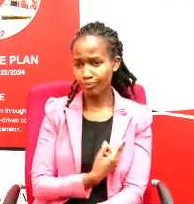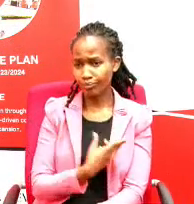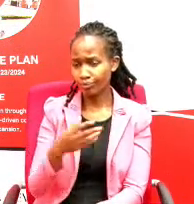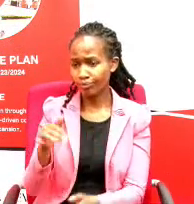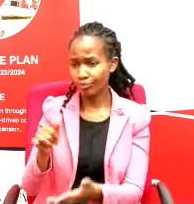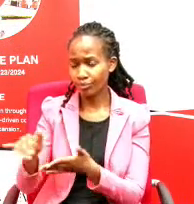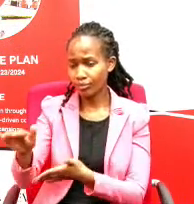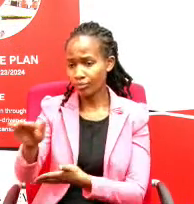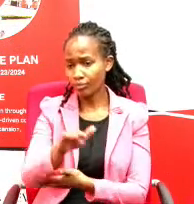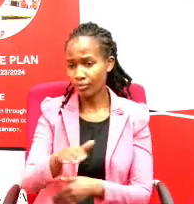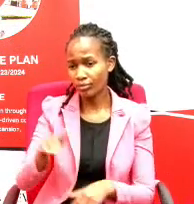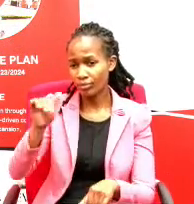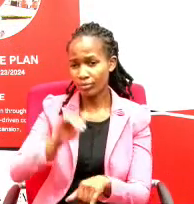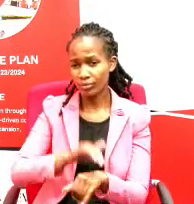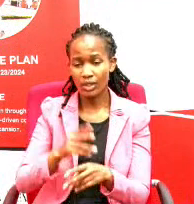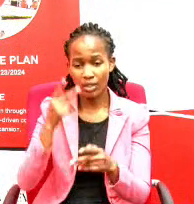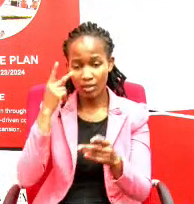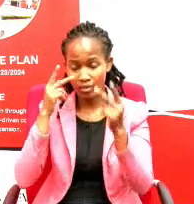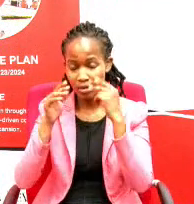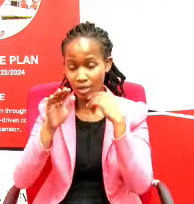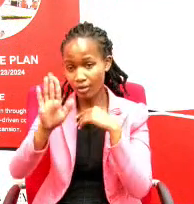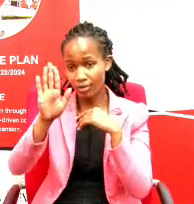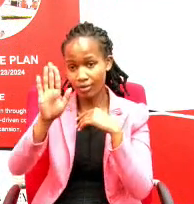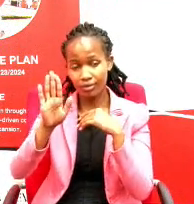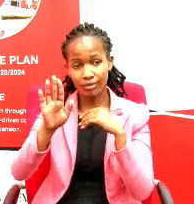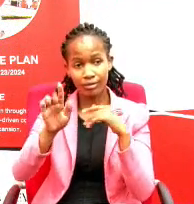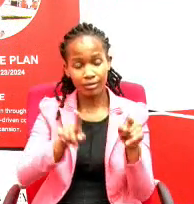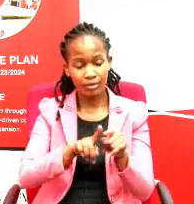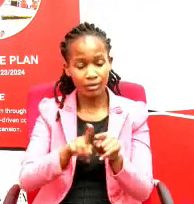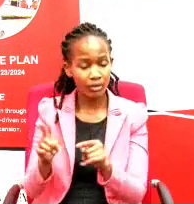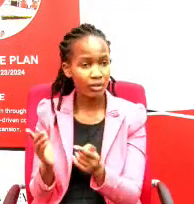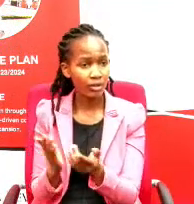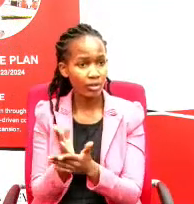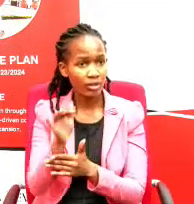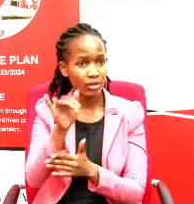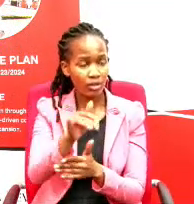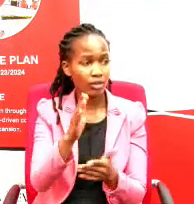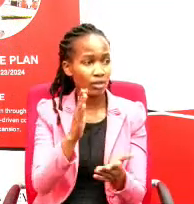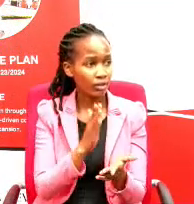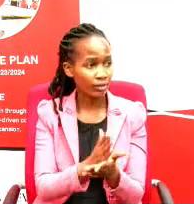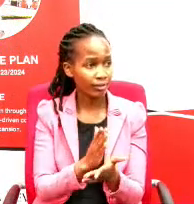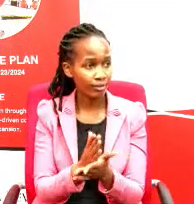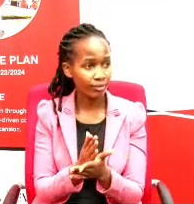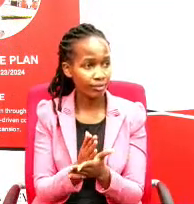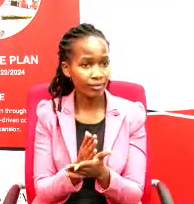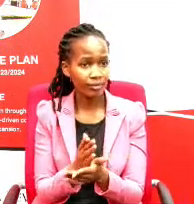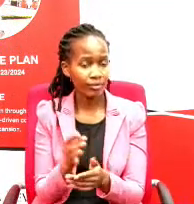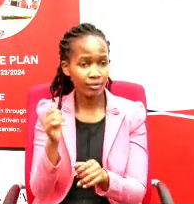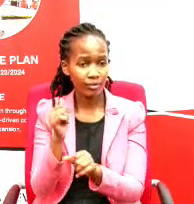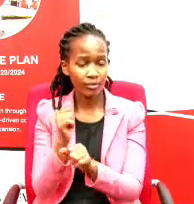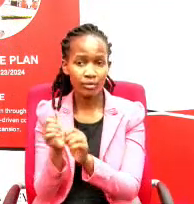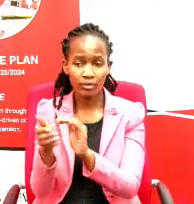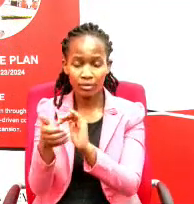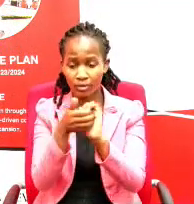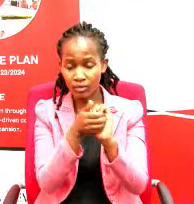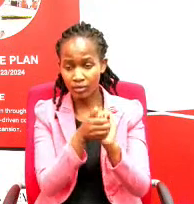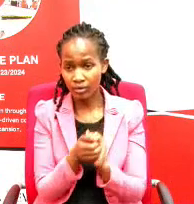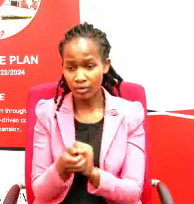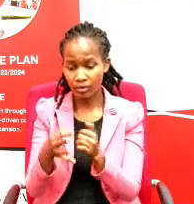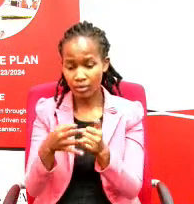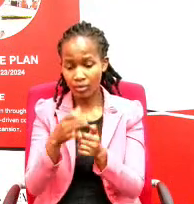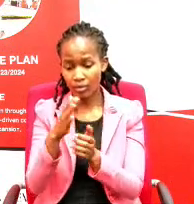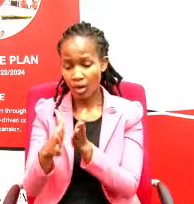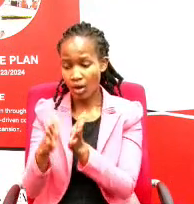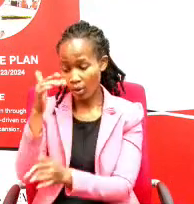the ground and get their views, and also to make sure that they are incorporated in the 8th corporate plan,